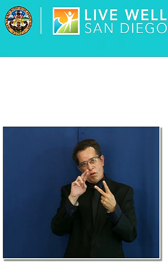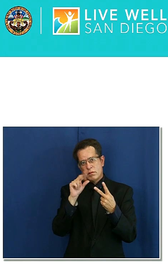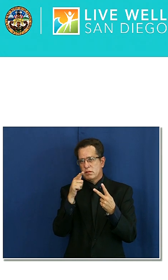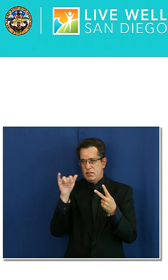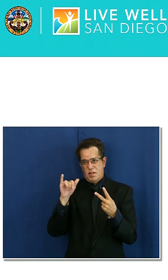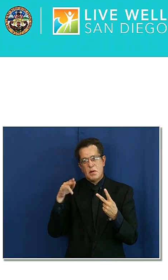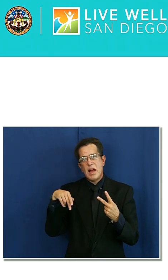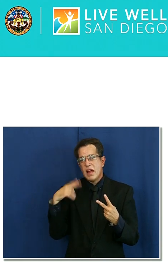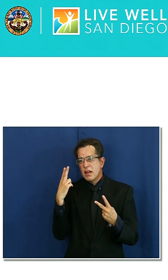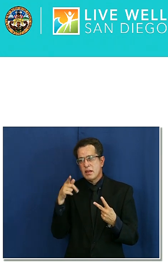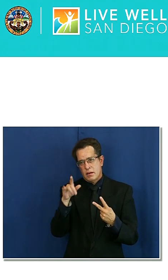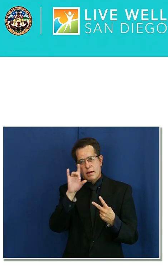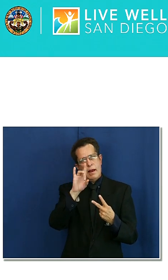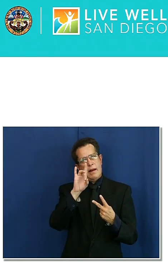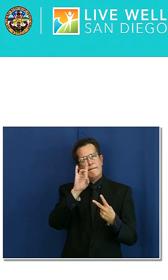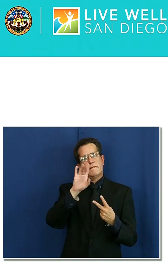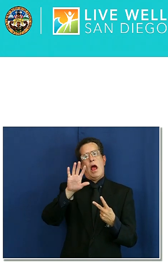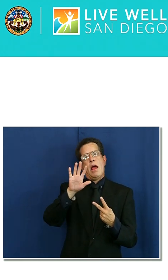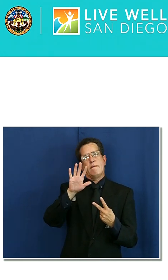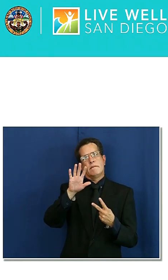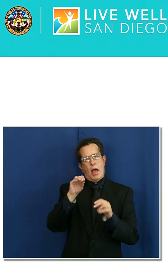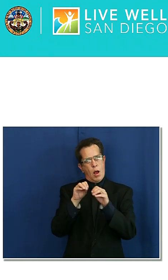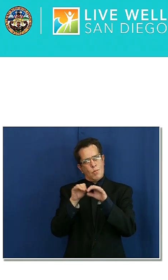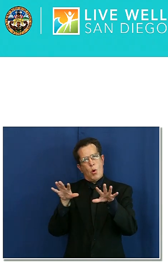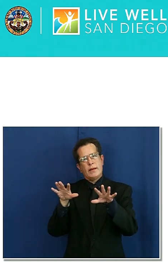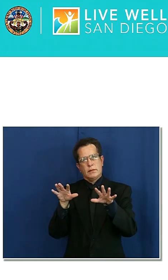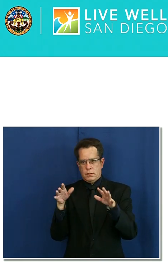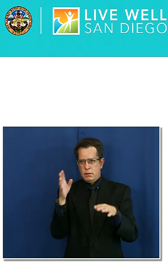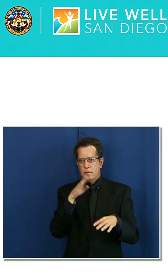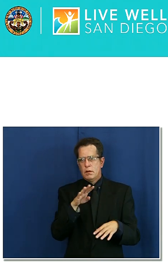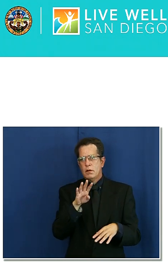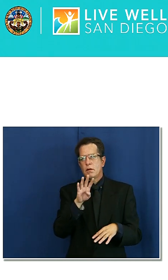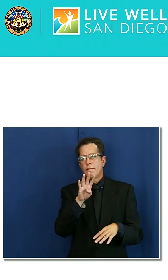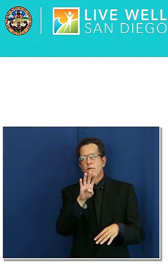close behind with 85 outbreaks representing